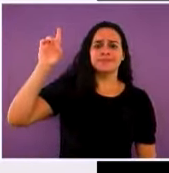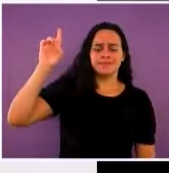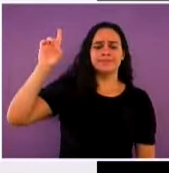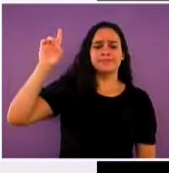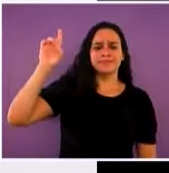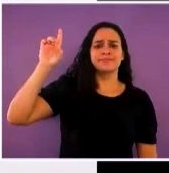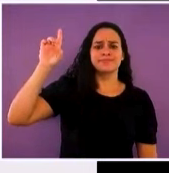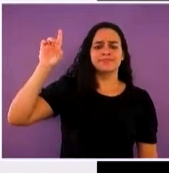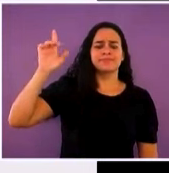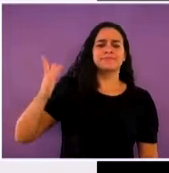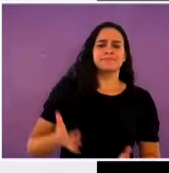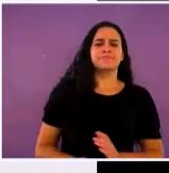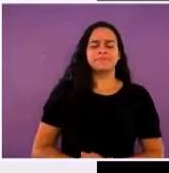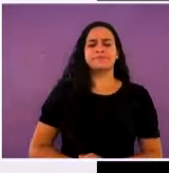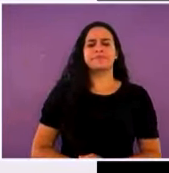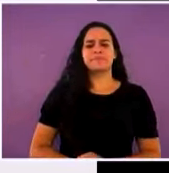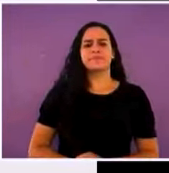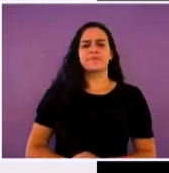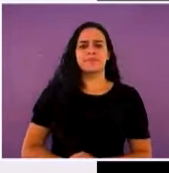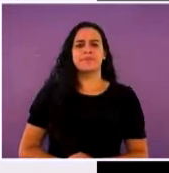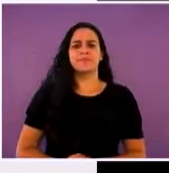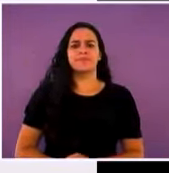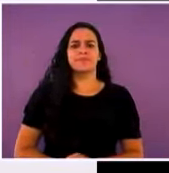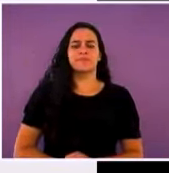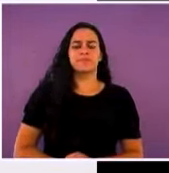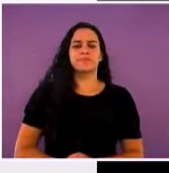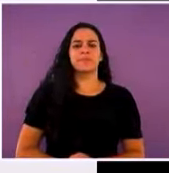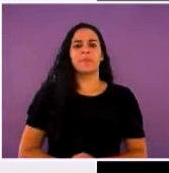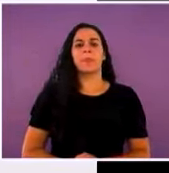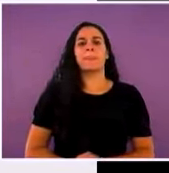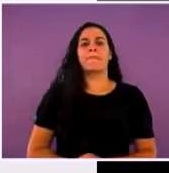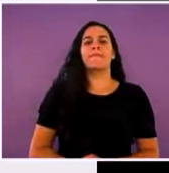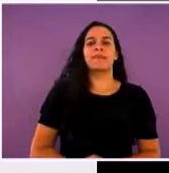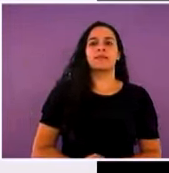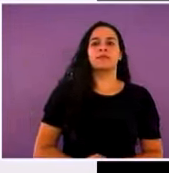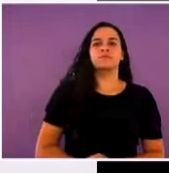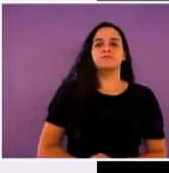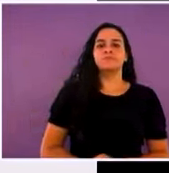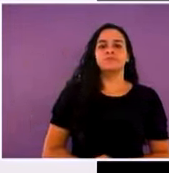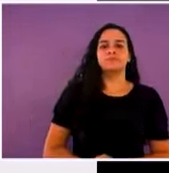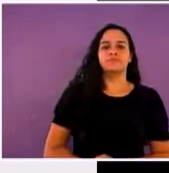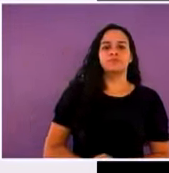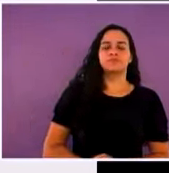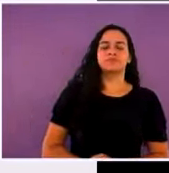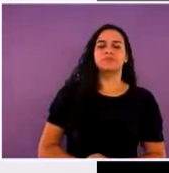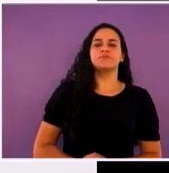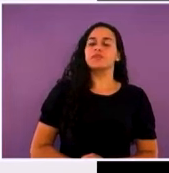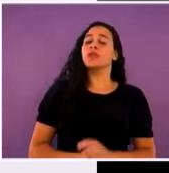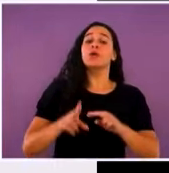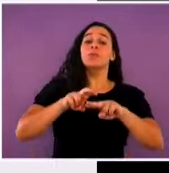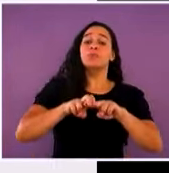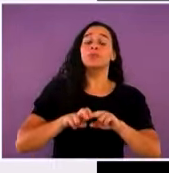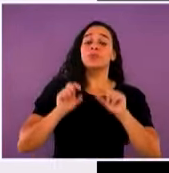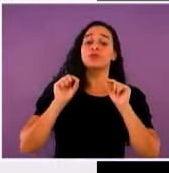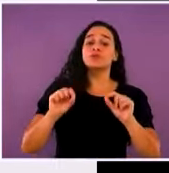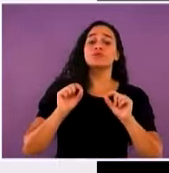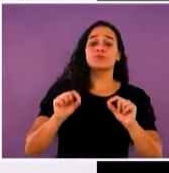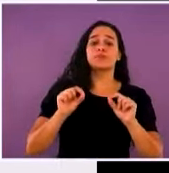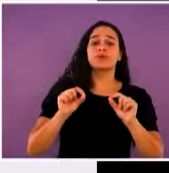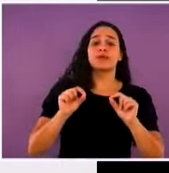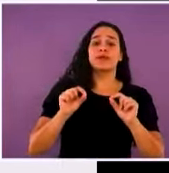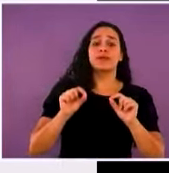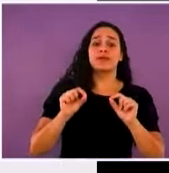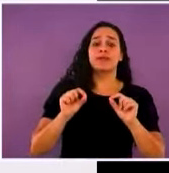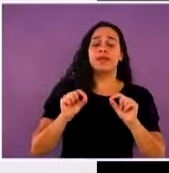of mission is that Muslims don't need to become Christians in order to be saved. Por isso a expectativa é de que